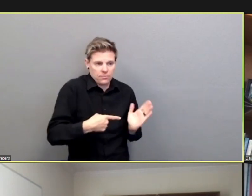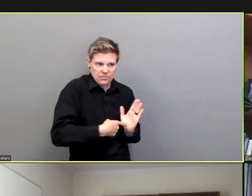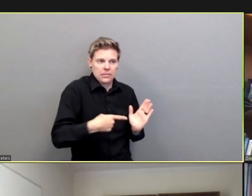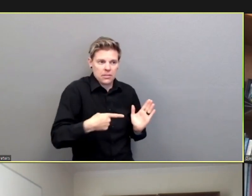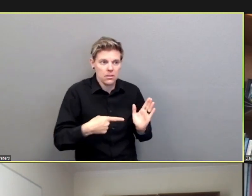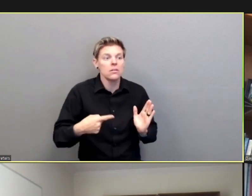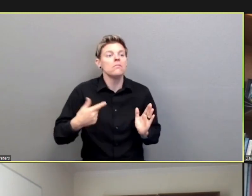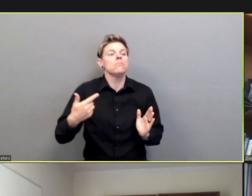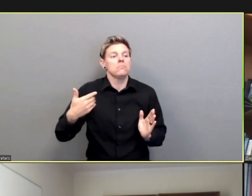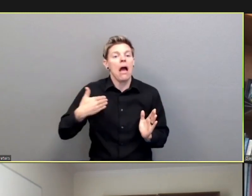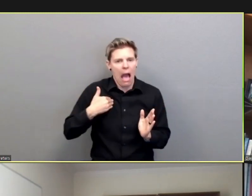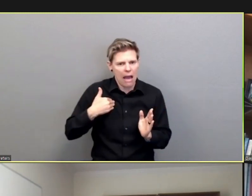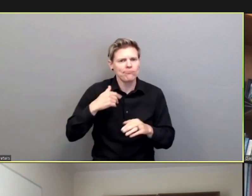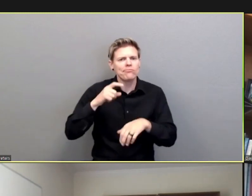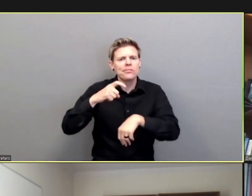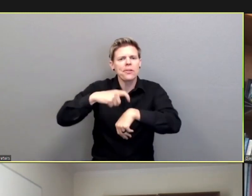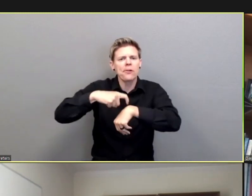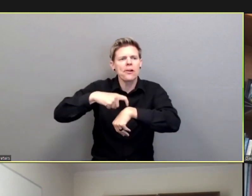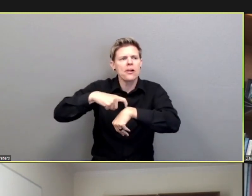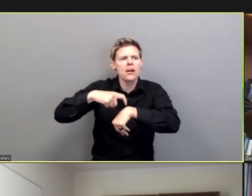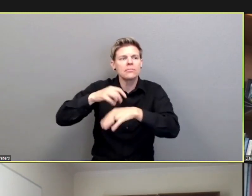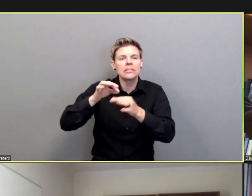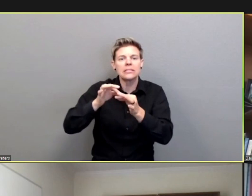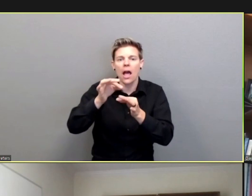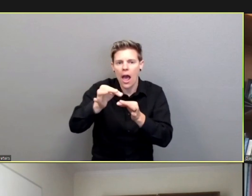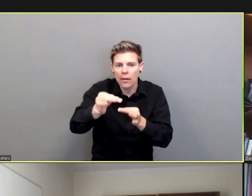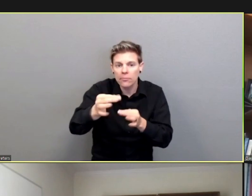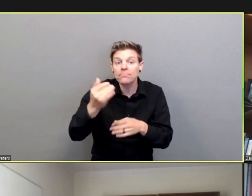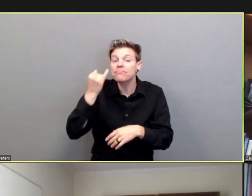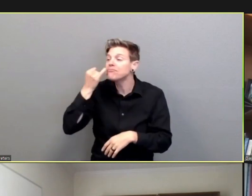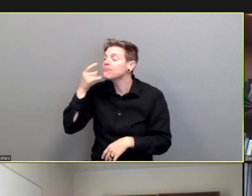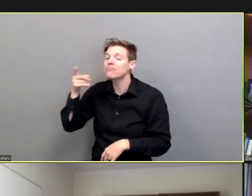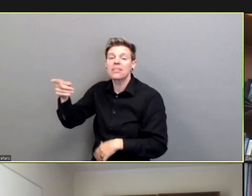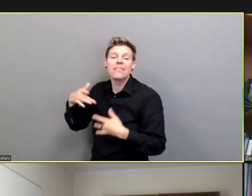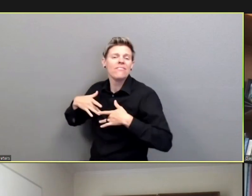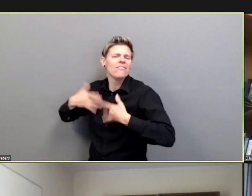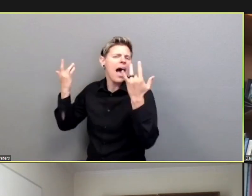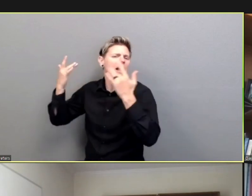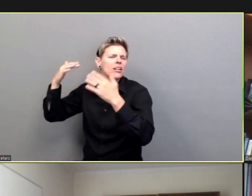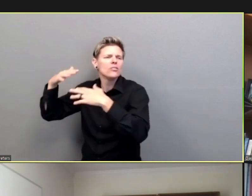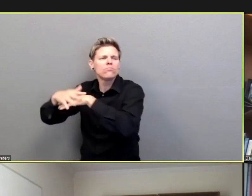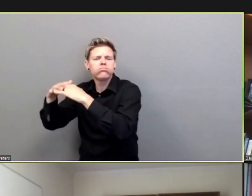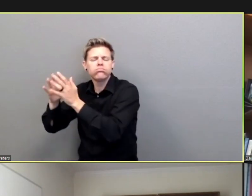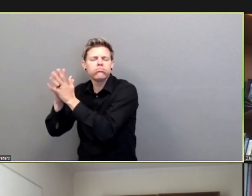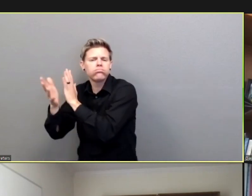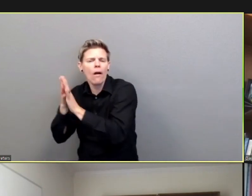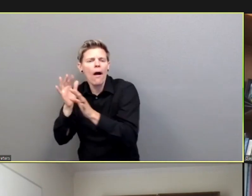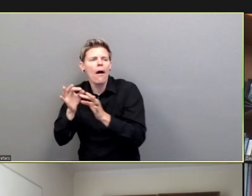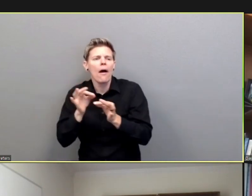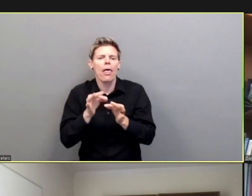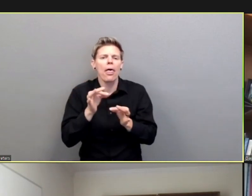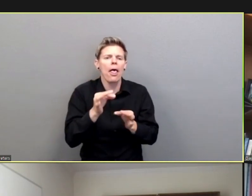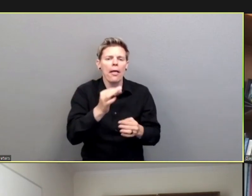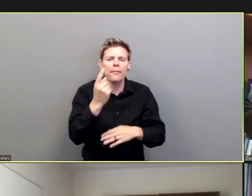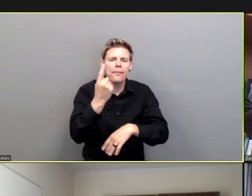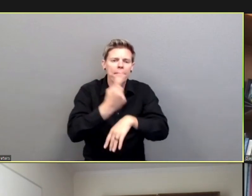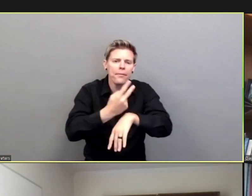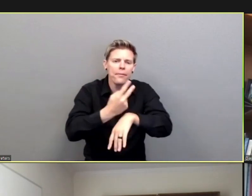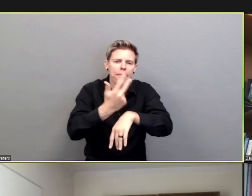after an event before we pick up a surge in cases. And then there's another delay before